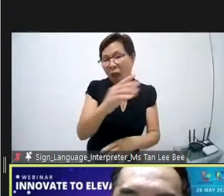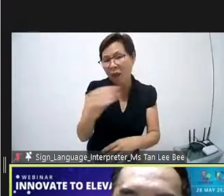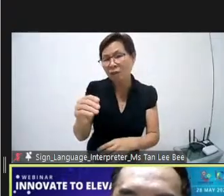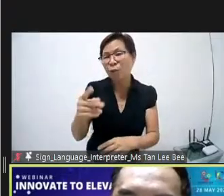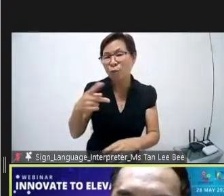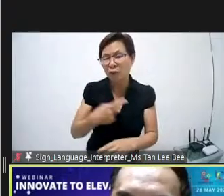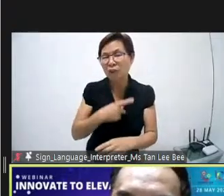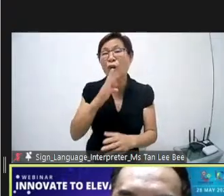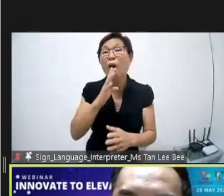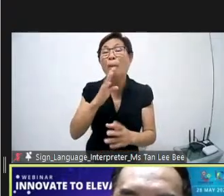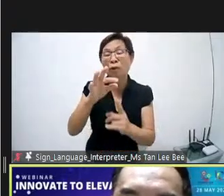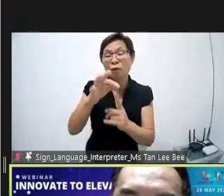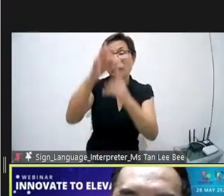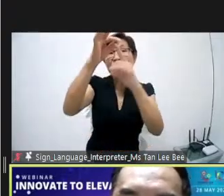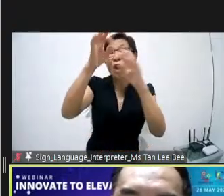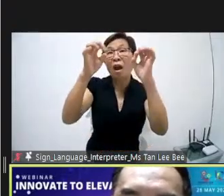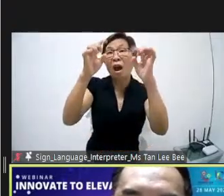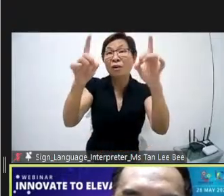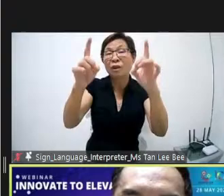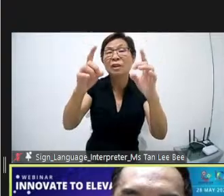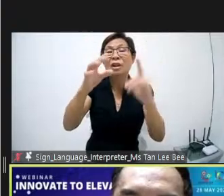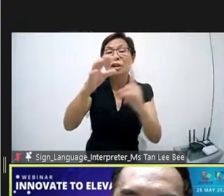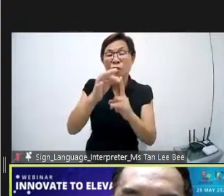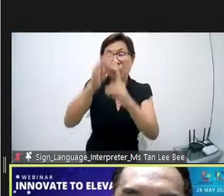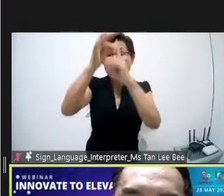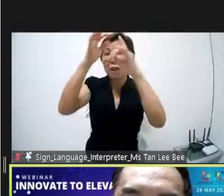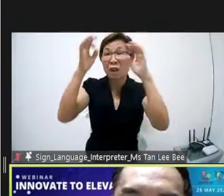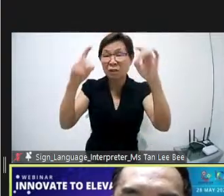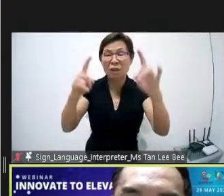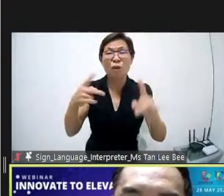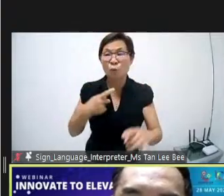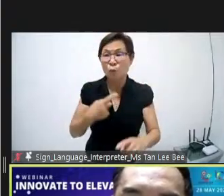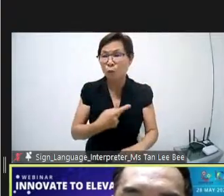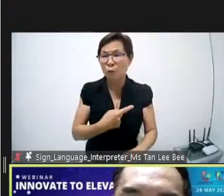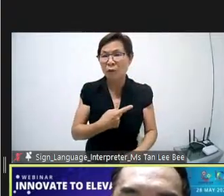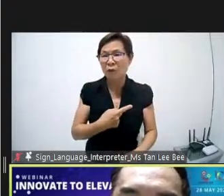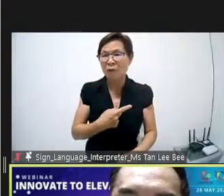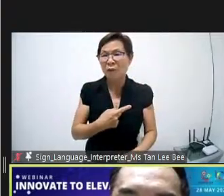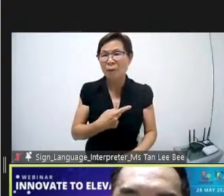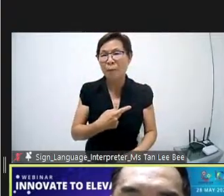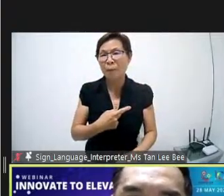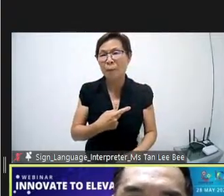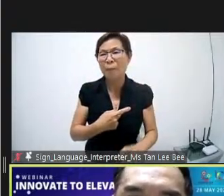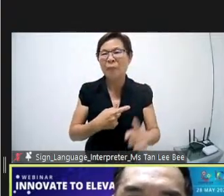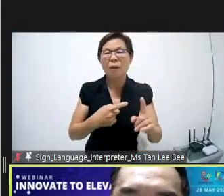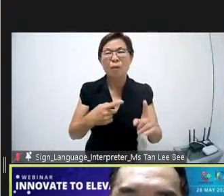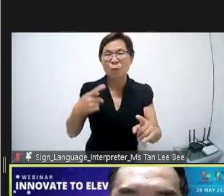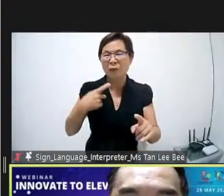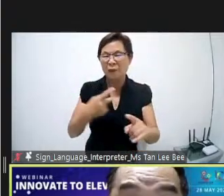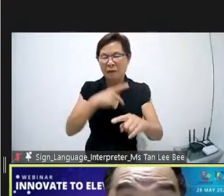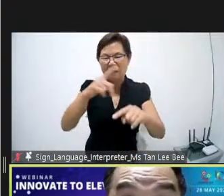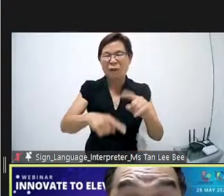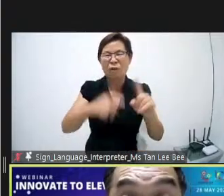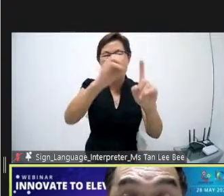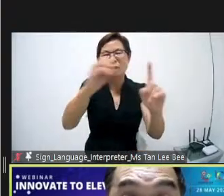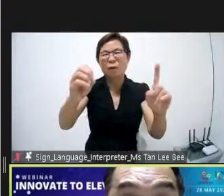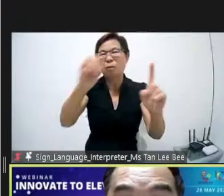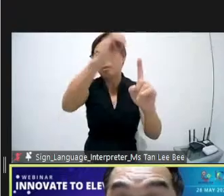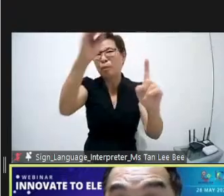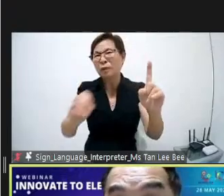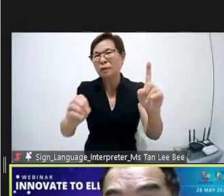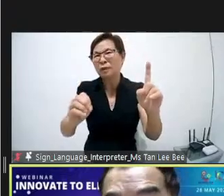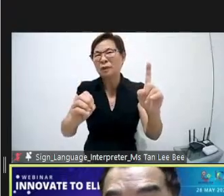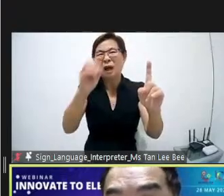we talk about special education, we should not give the 100% responsibilities only